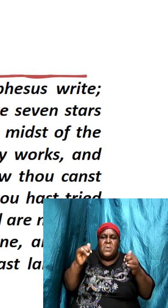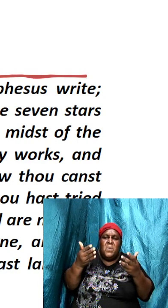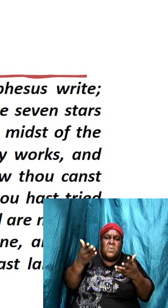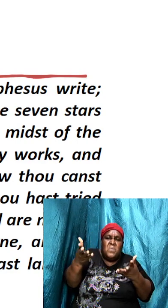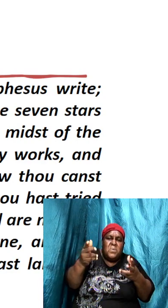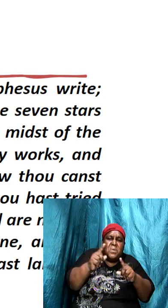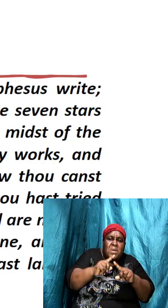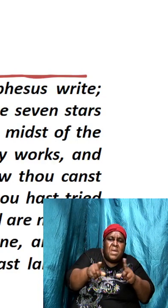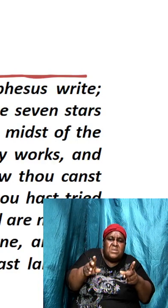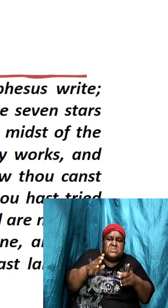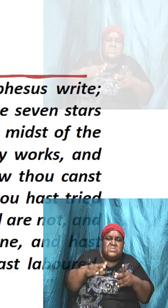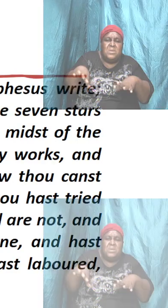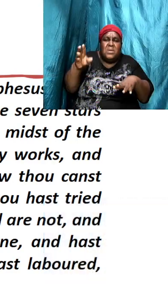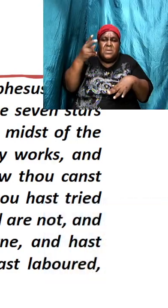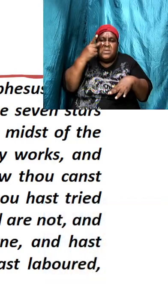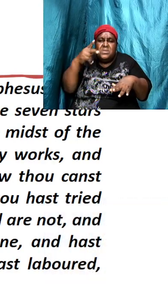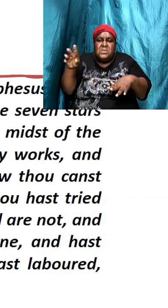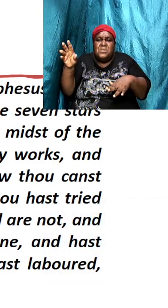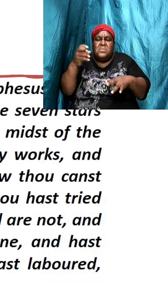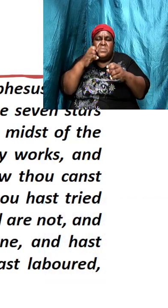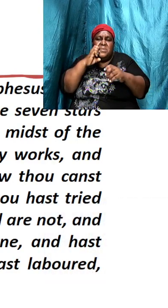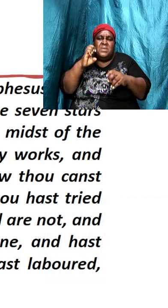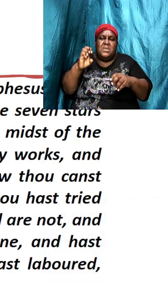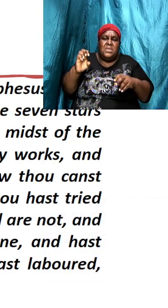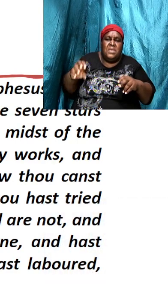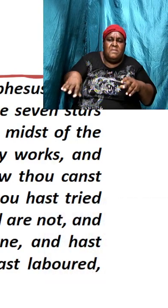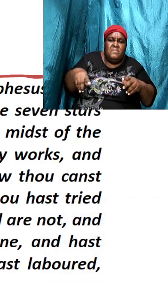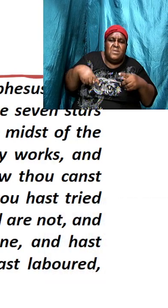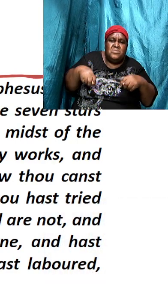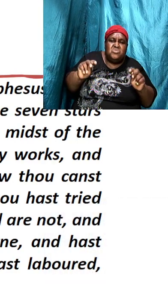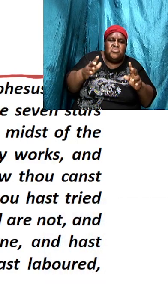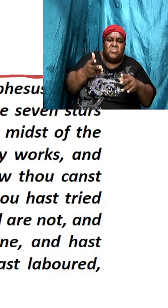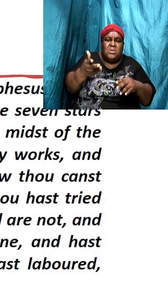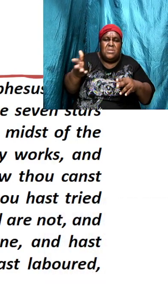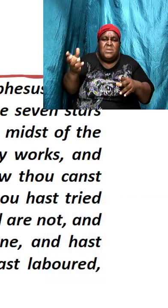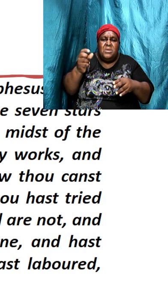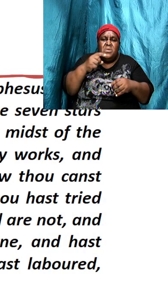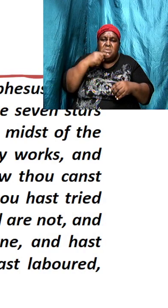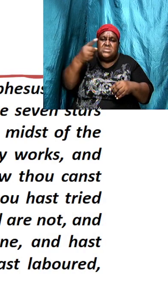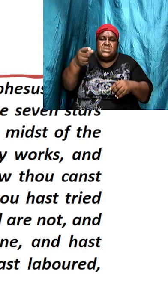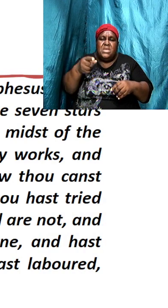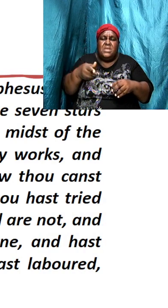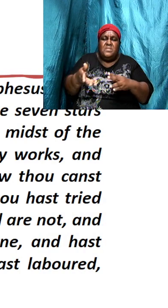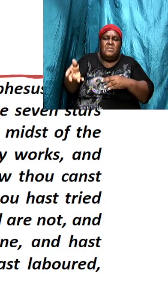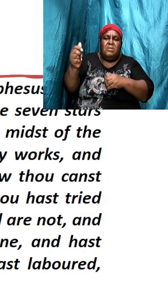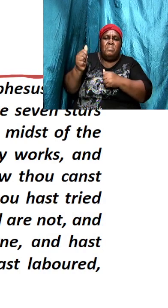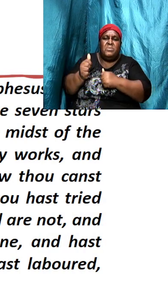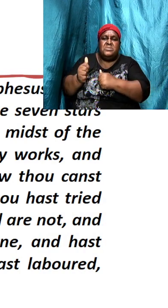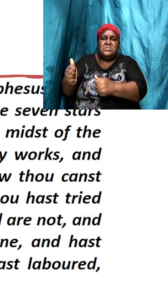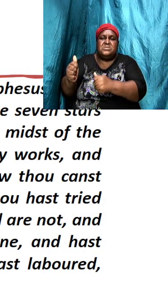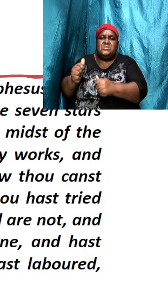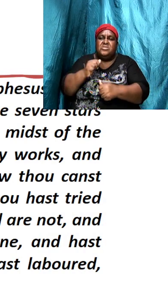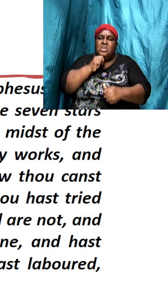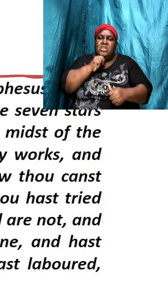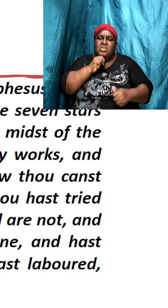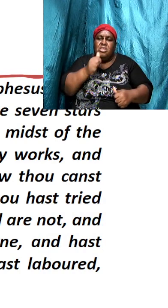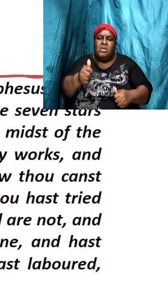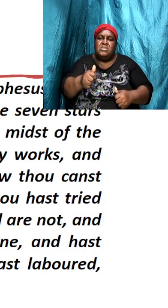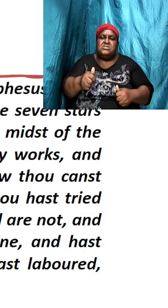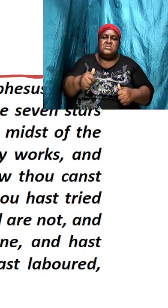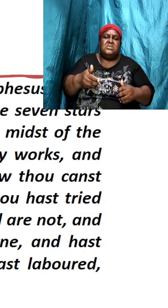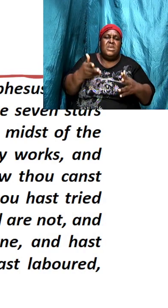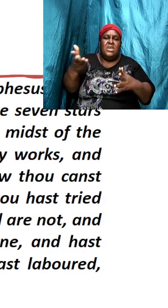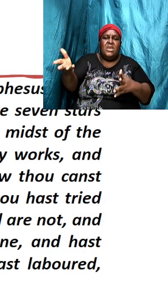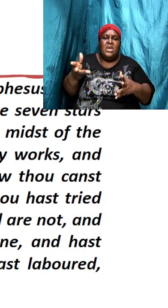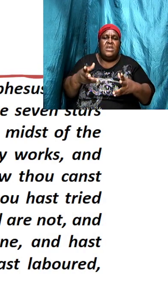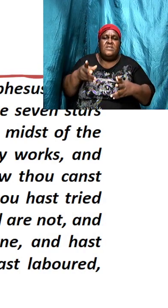canst not bear them which are evil and thou hast tried them which say they are apostles and are not and